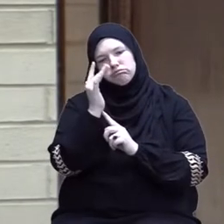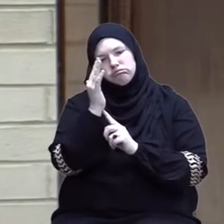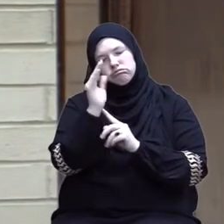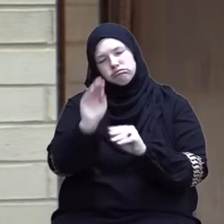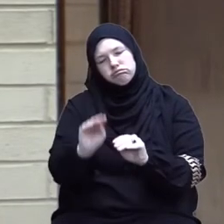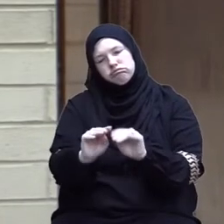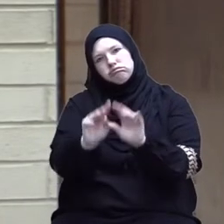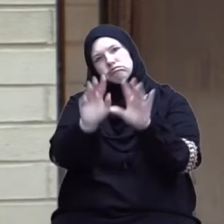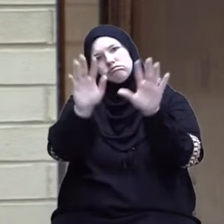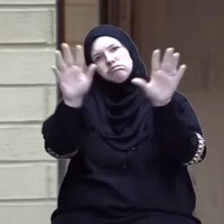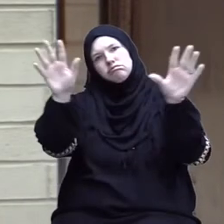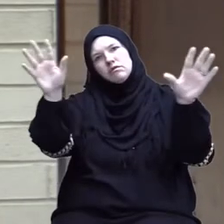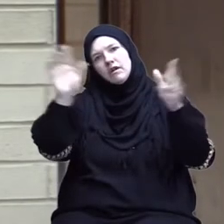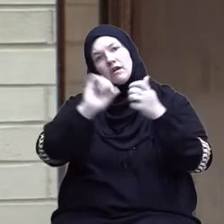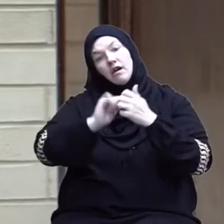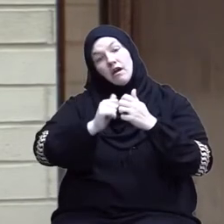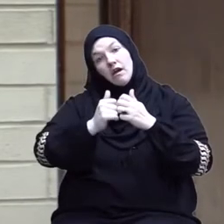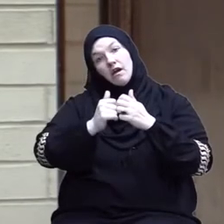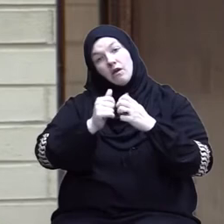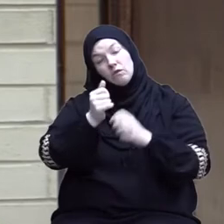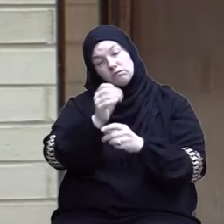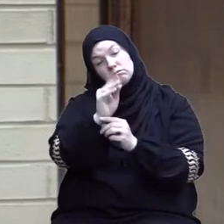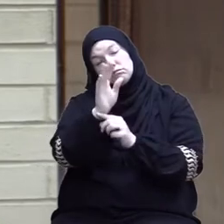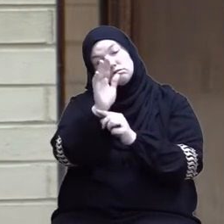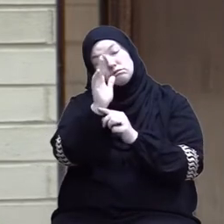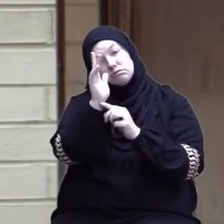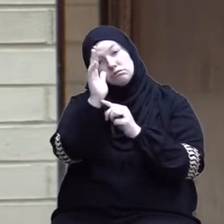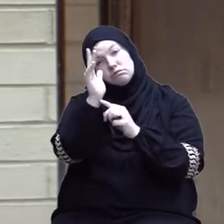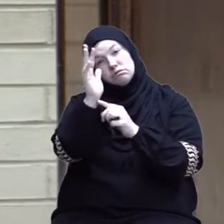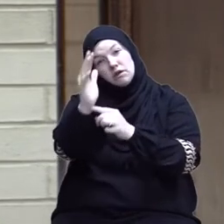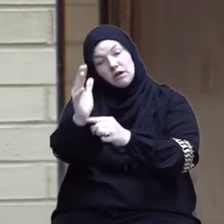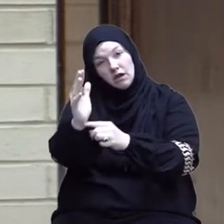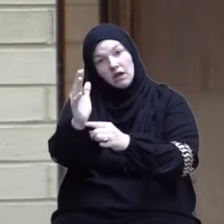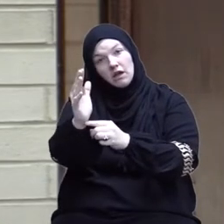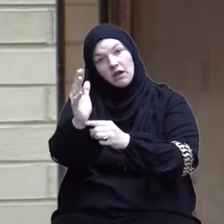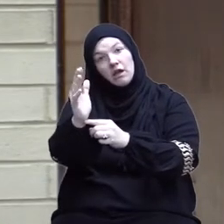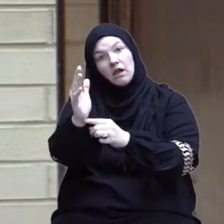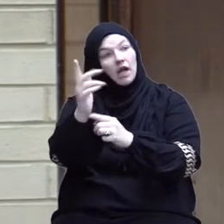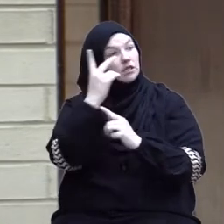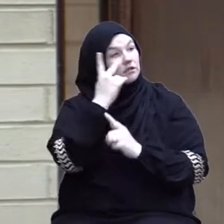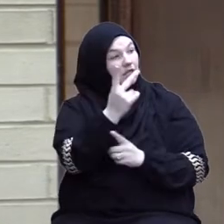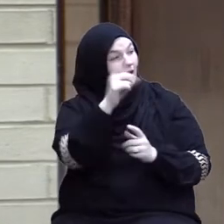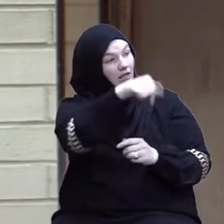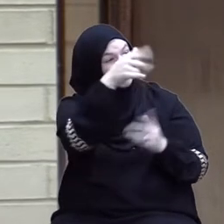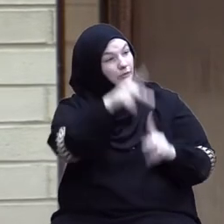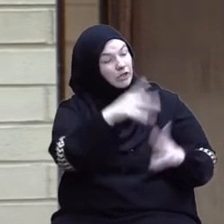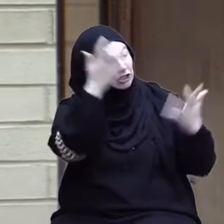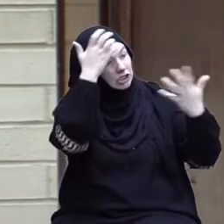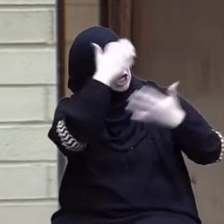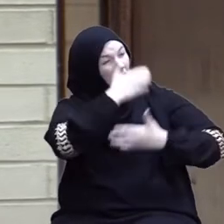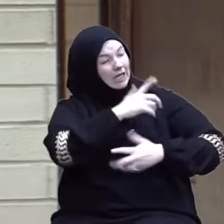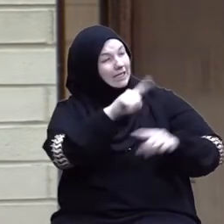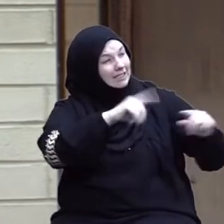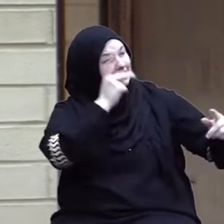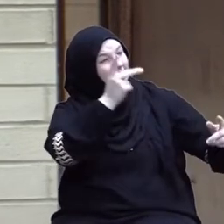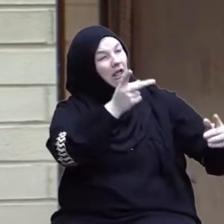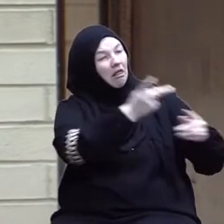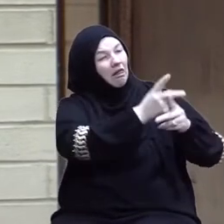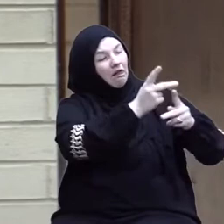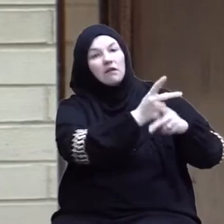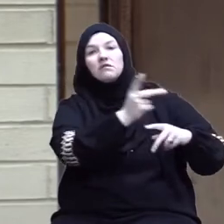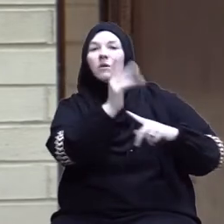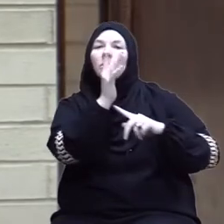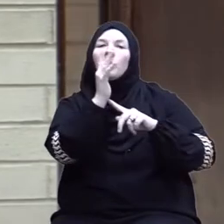in your hand and to lend it to others when they need it, or share it with others as they need